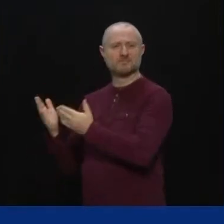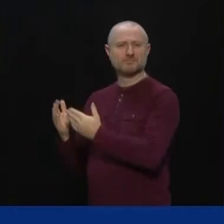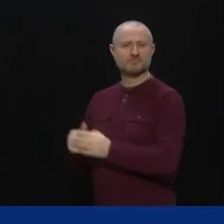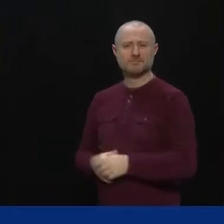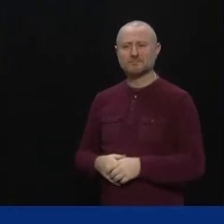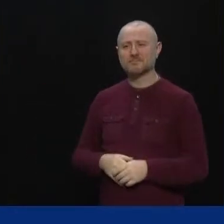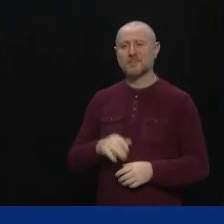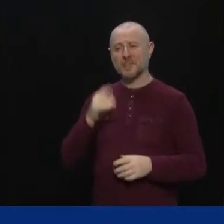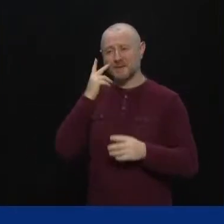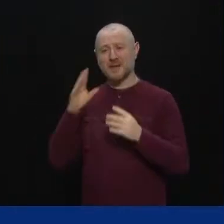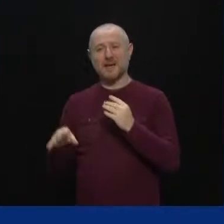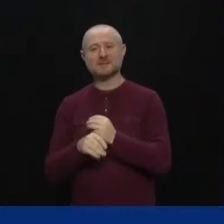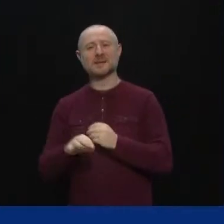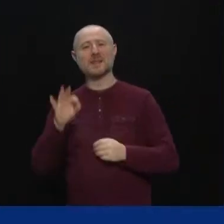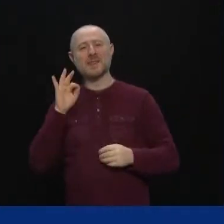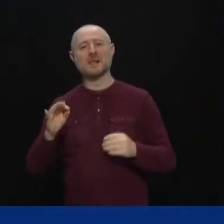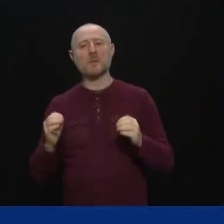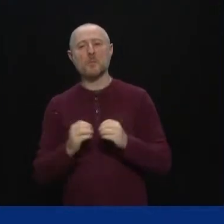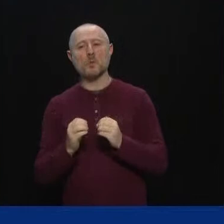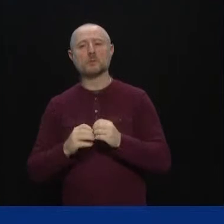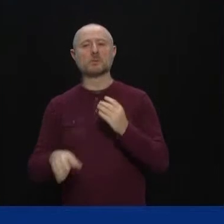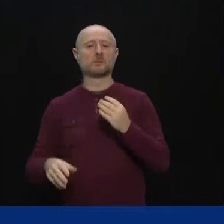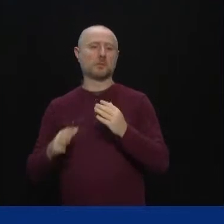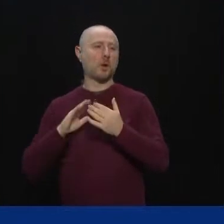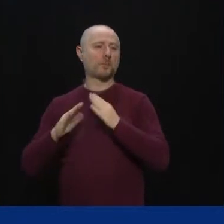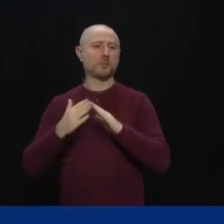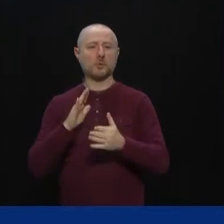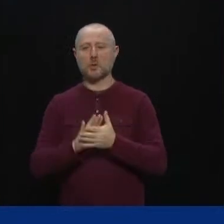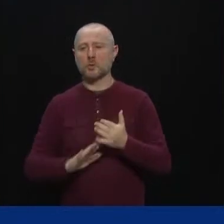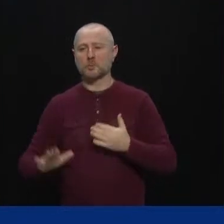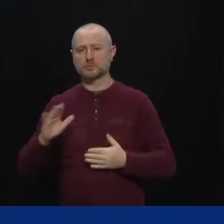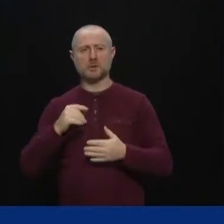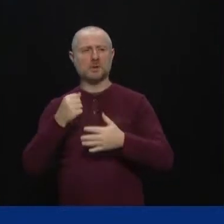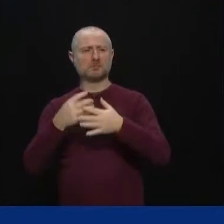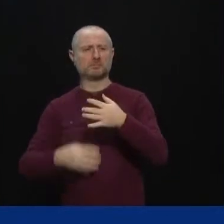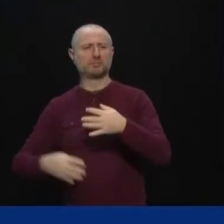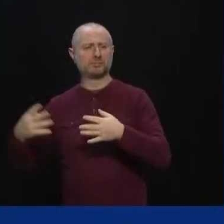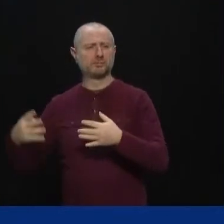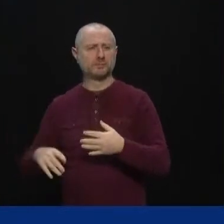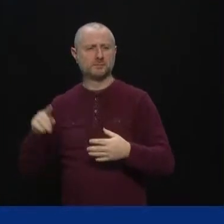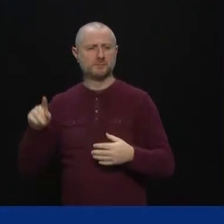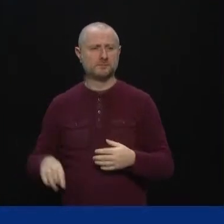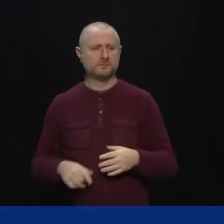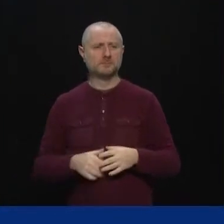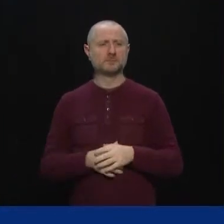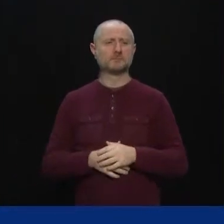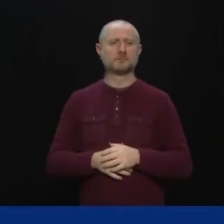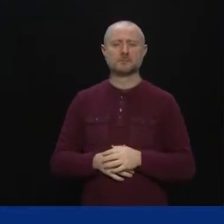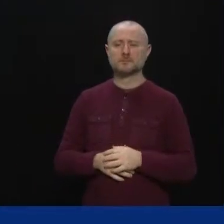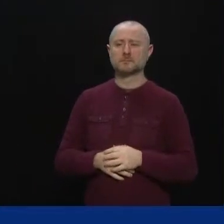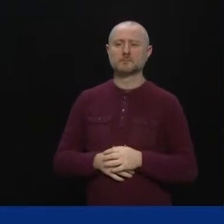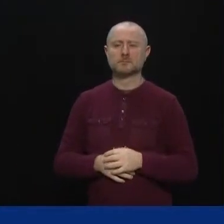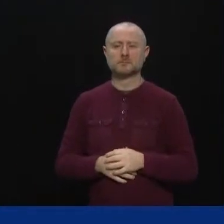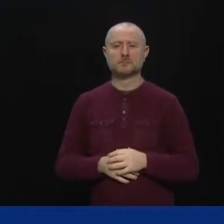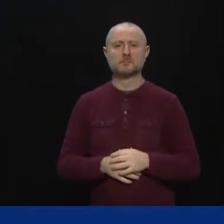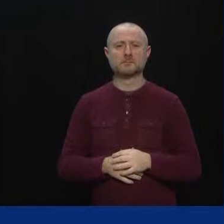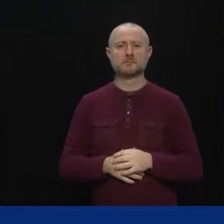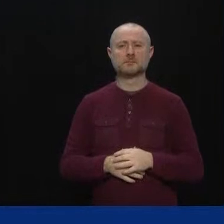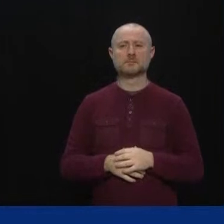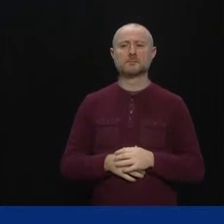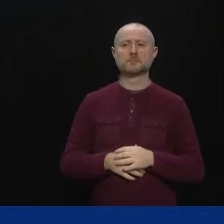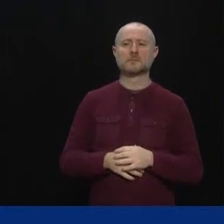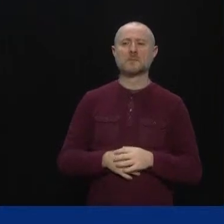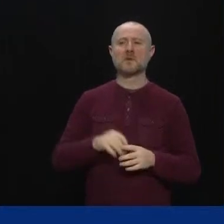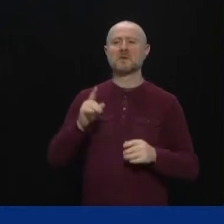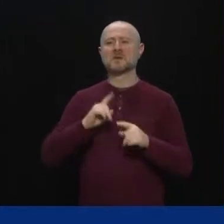more community colleges: Niagara, Ulster, Monroe, Sullivan, Rockland, Empire State College, a Saratoga location, Alfred, downstate, and the Finger